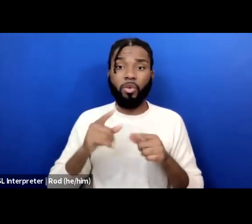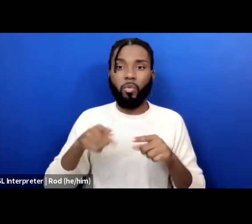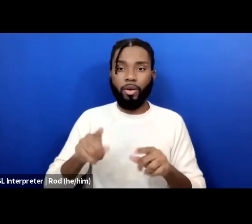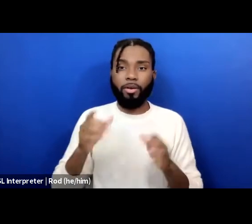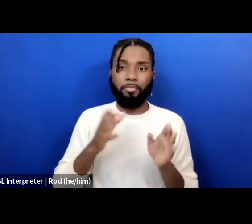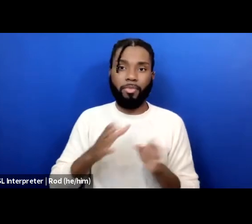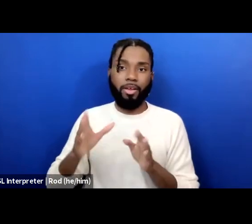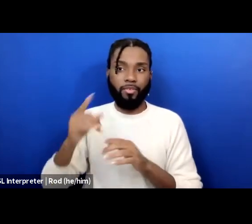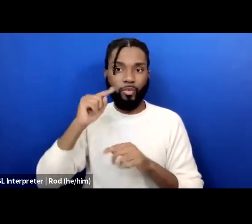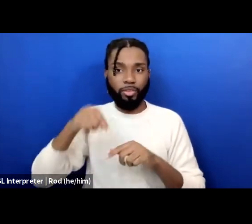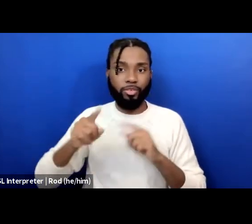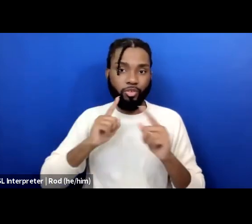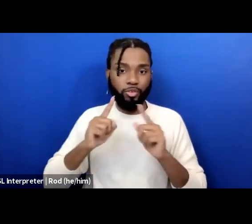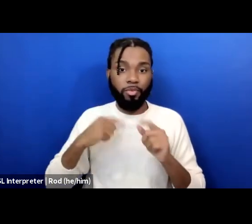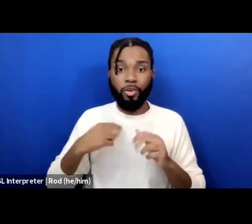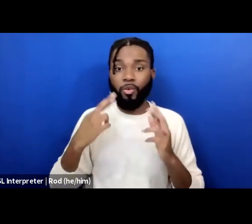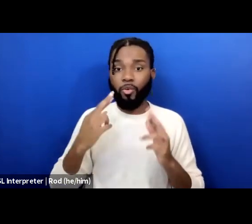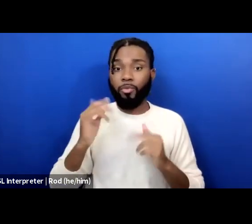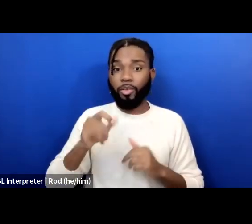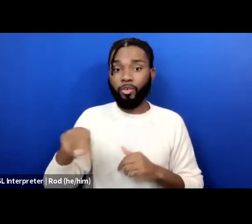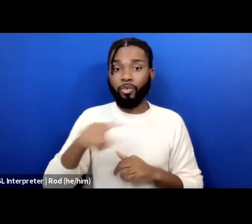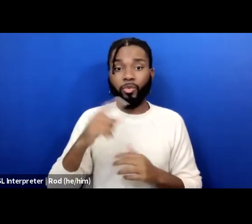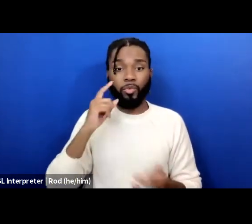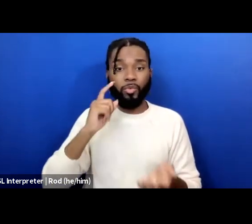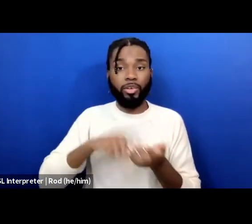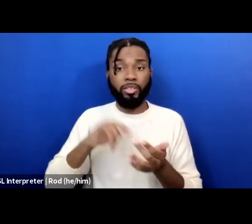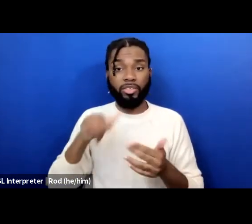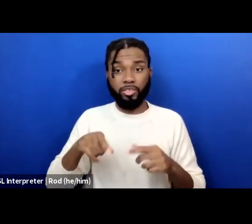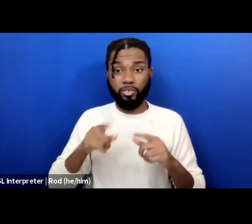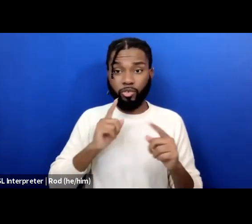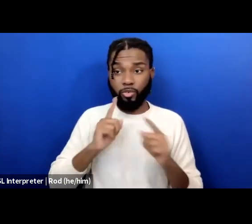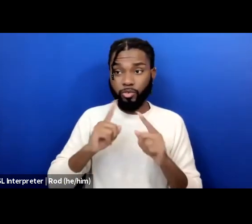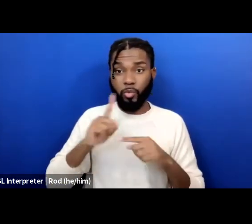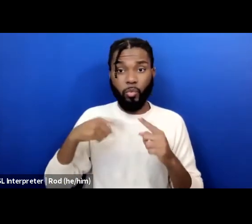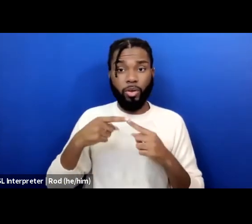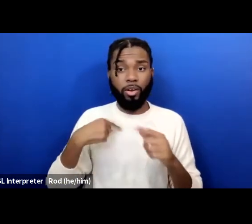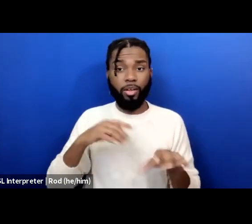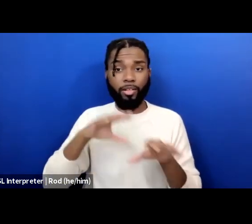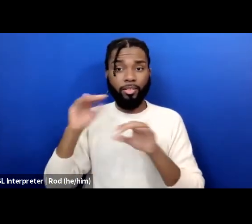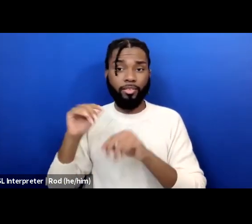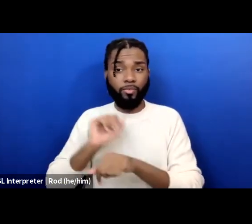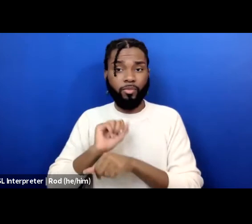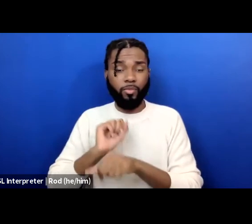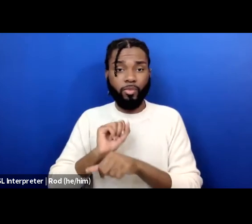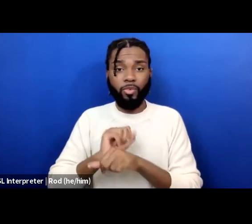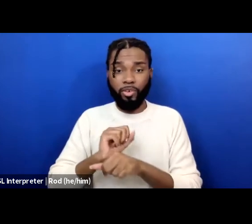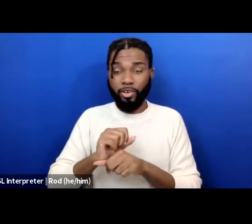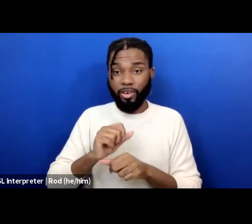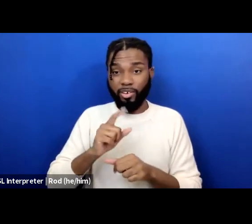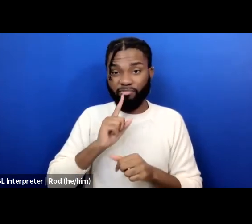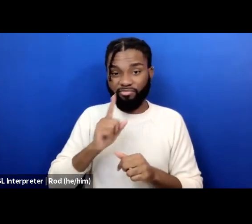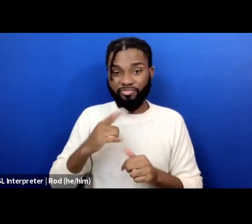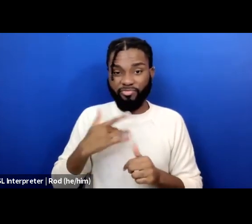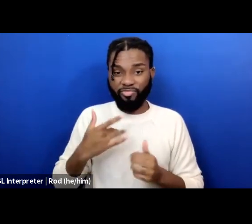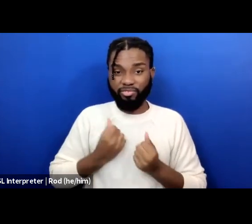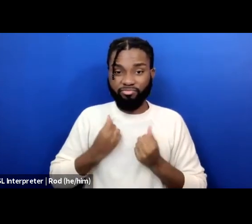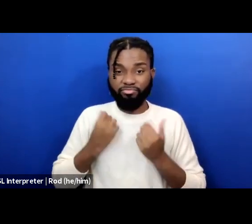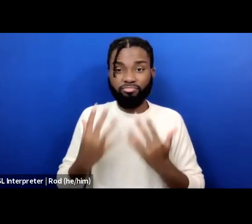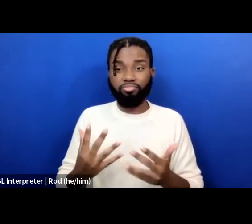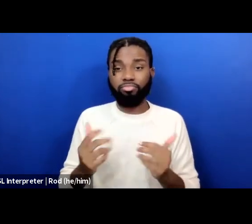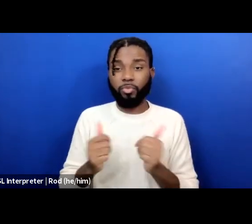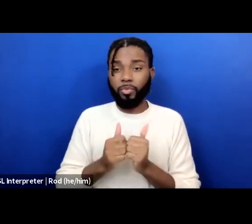that I hope what you witness is the conversation that when I leave work tired with